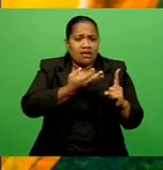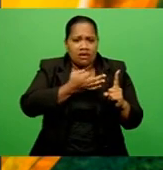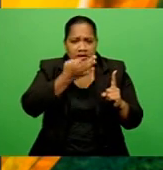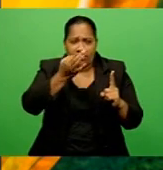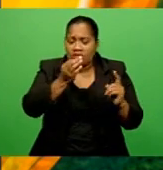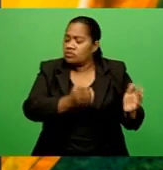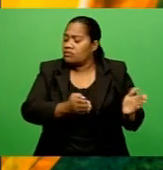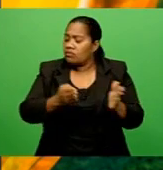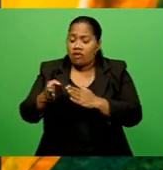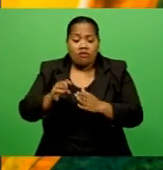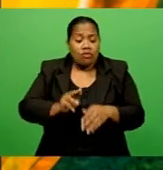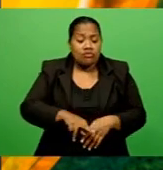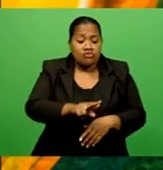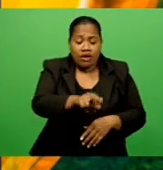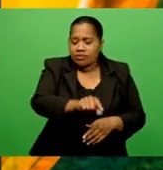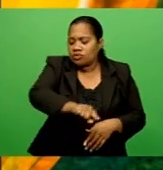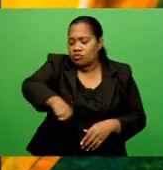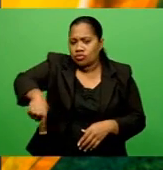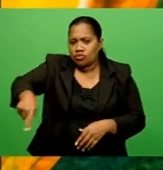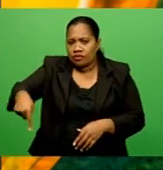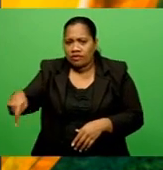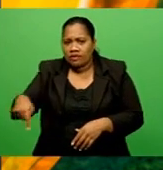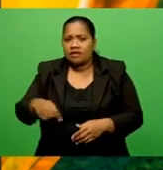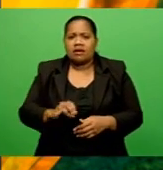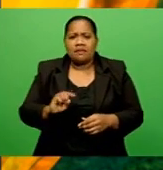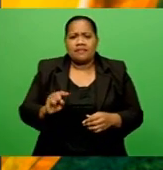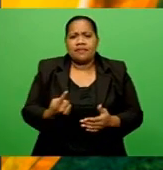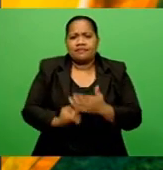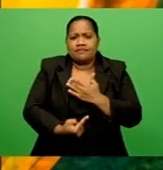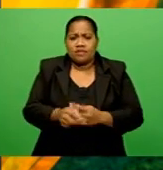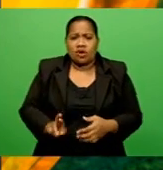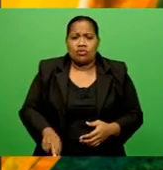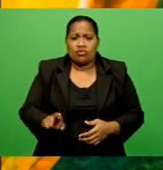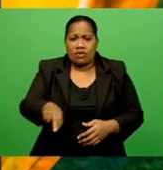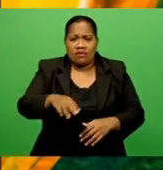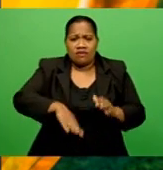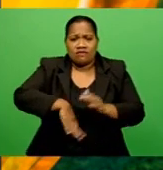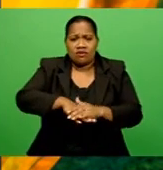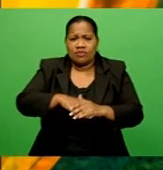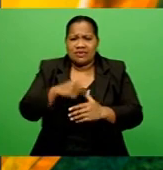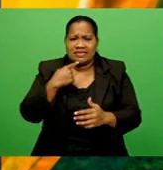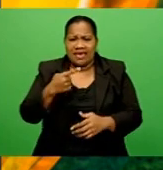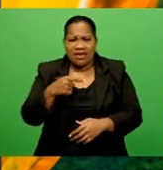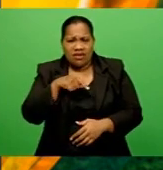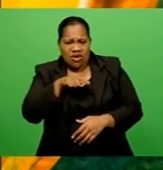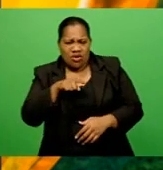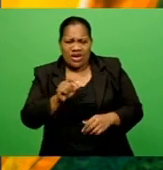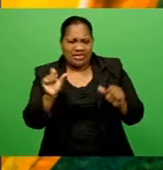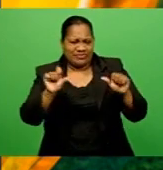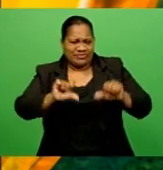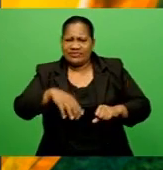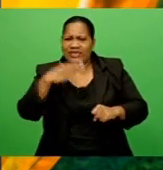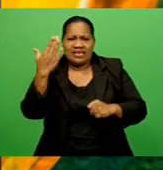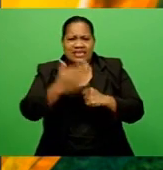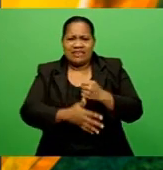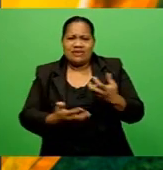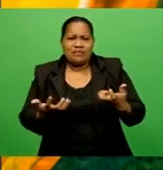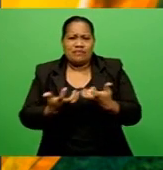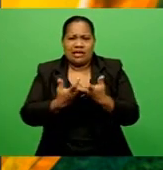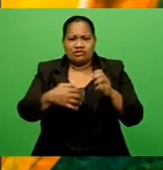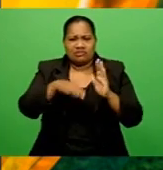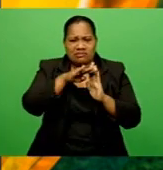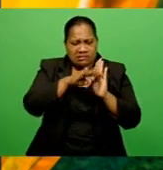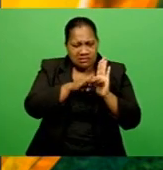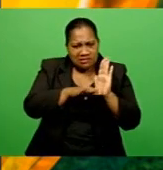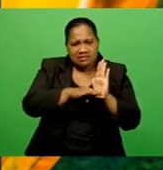to Suva in the pre-season transfer window. However, Rewa Football claims he has failed to meet certain requirements of his current